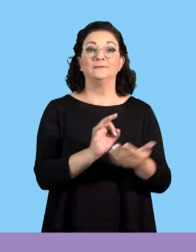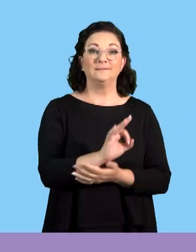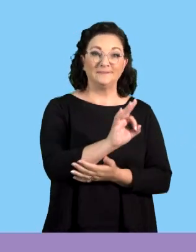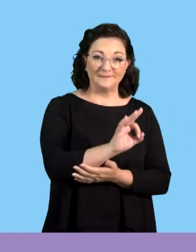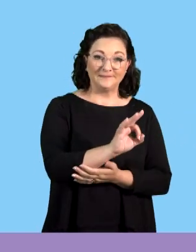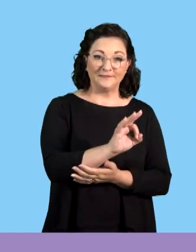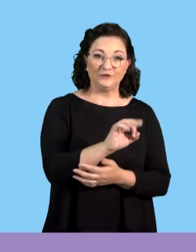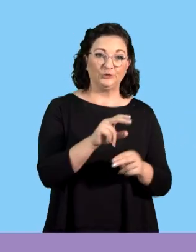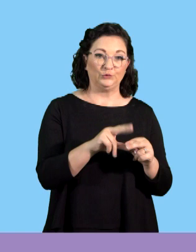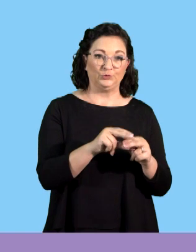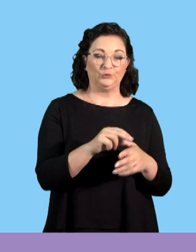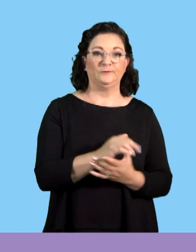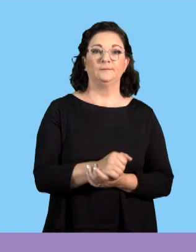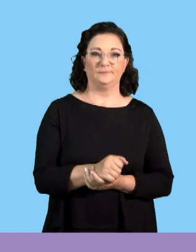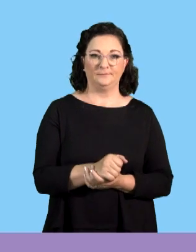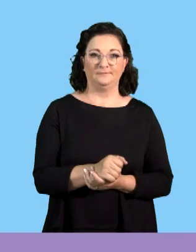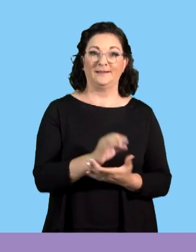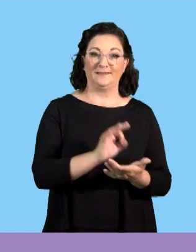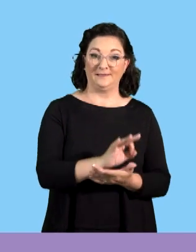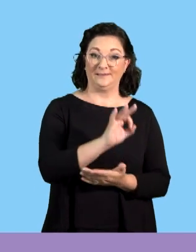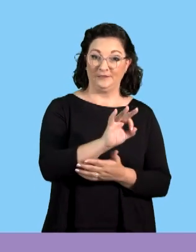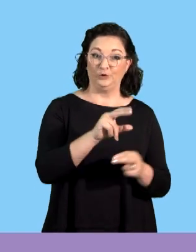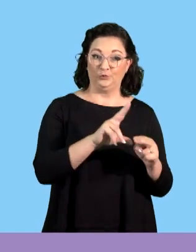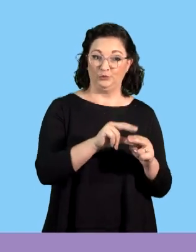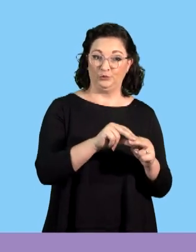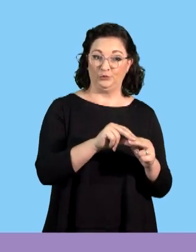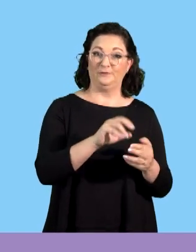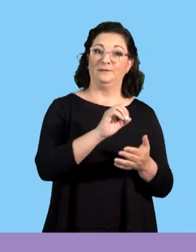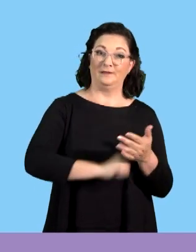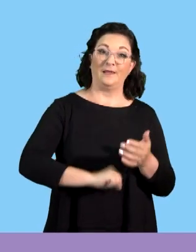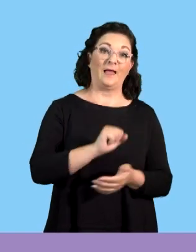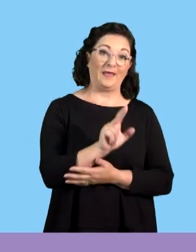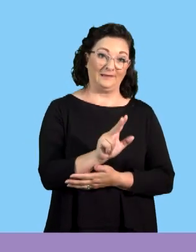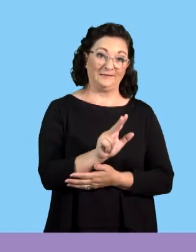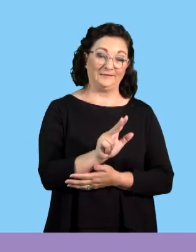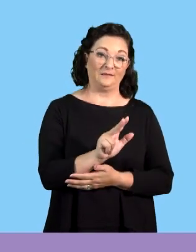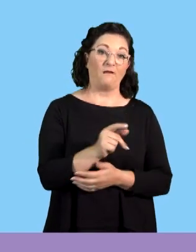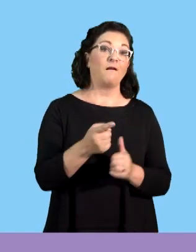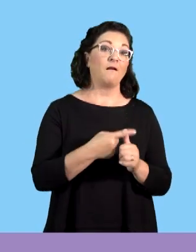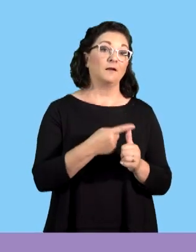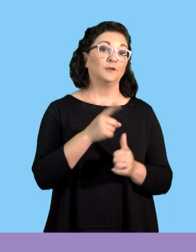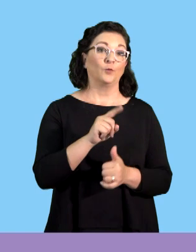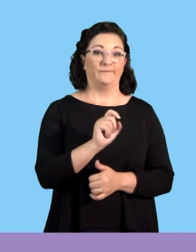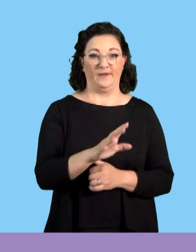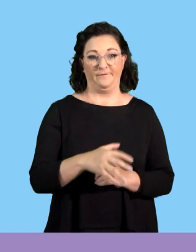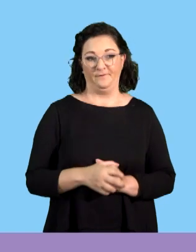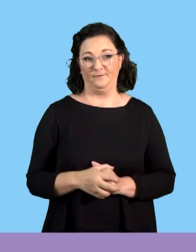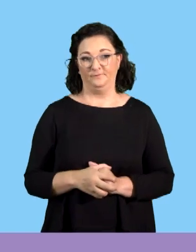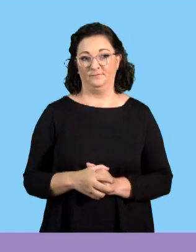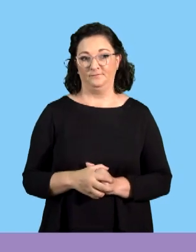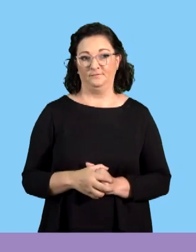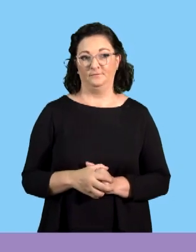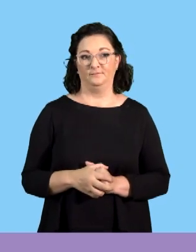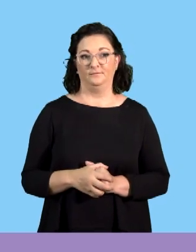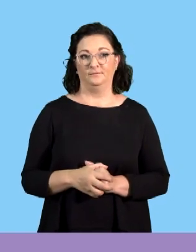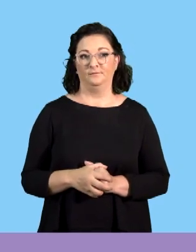have 13 units. Now we say 13 units subtract 8 units, which gives you